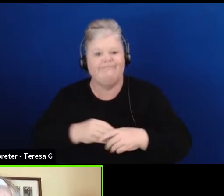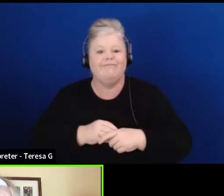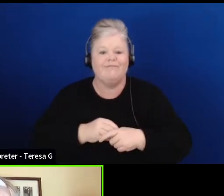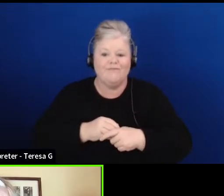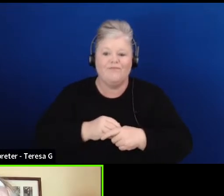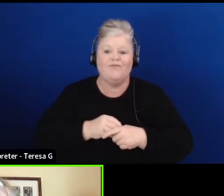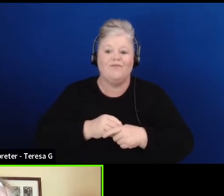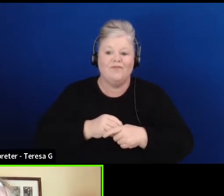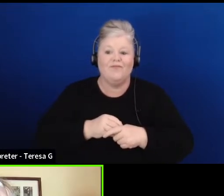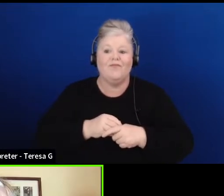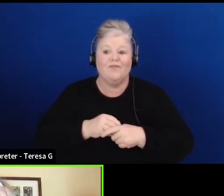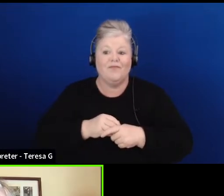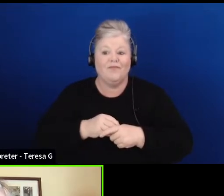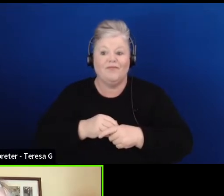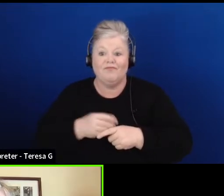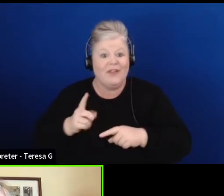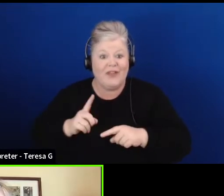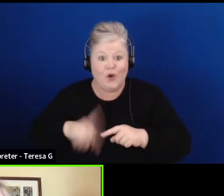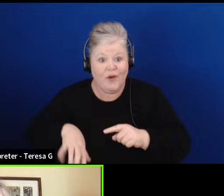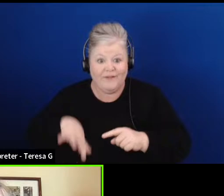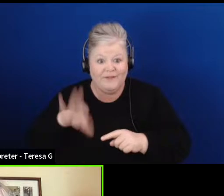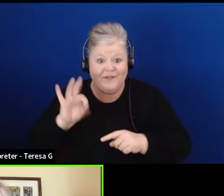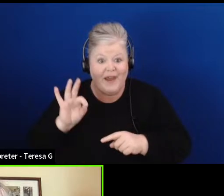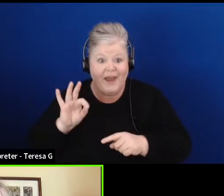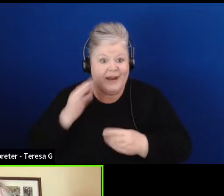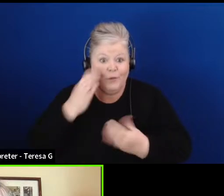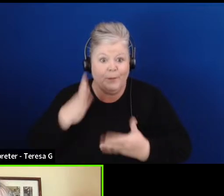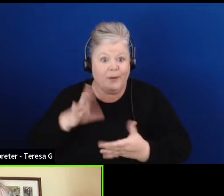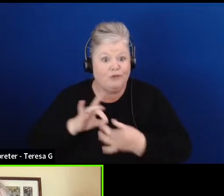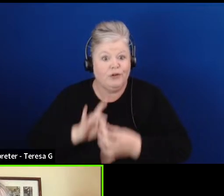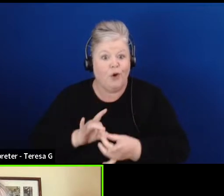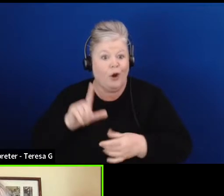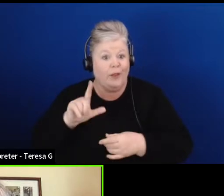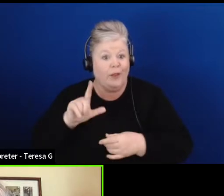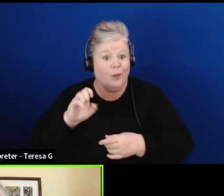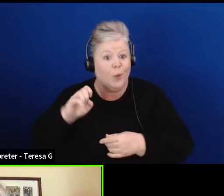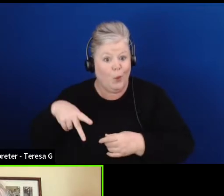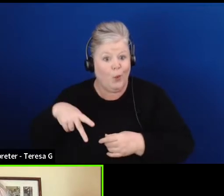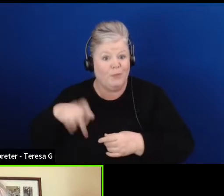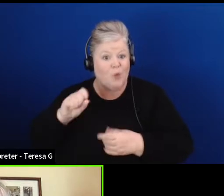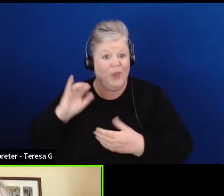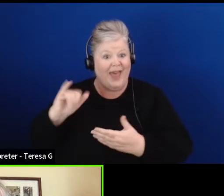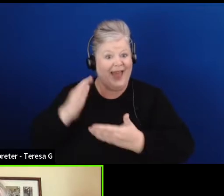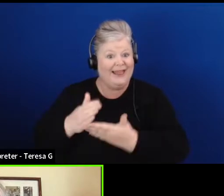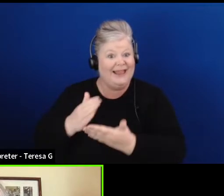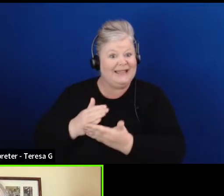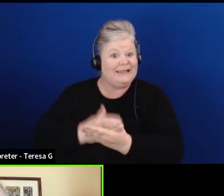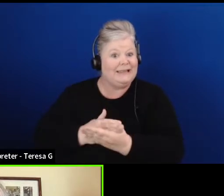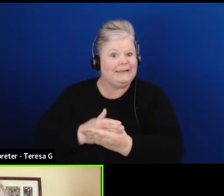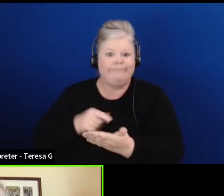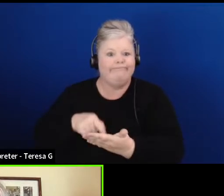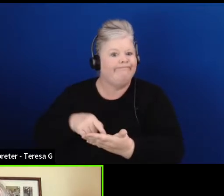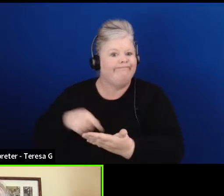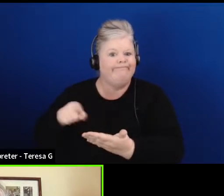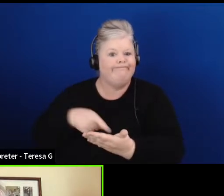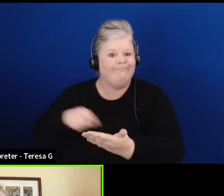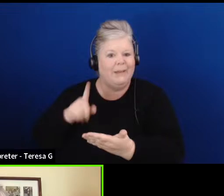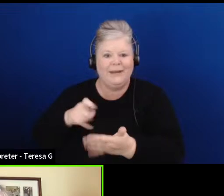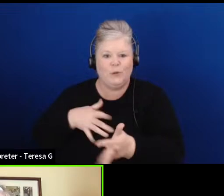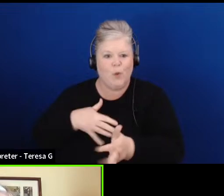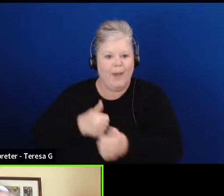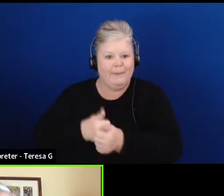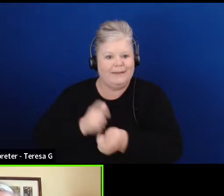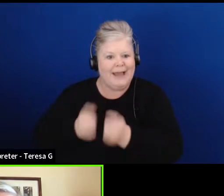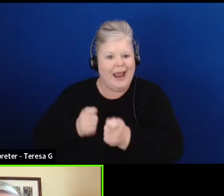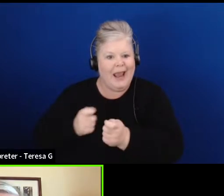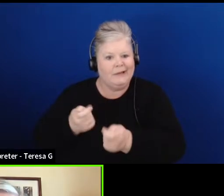could find someone who didn't have it. And I was wondering if that's something that can be updated,